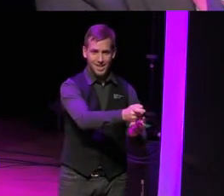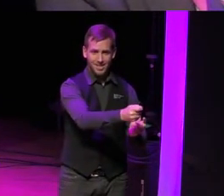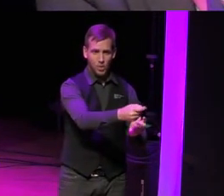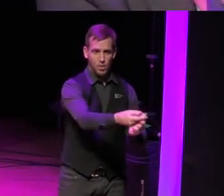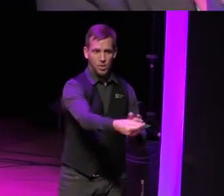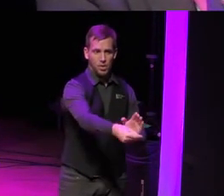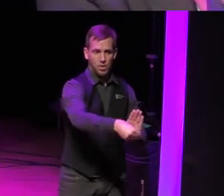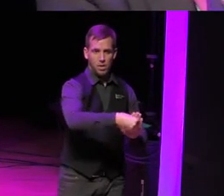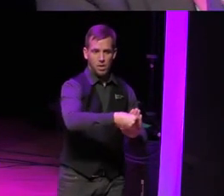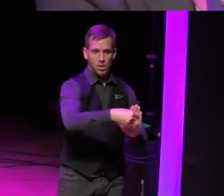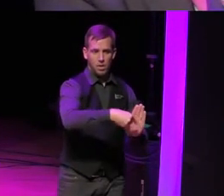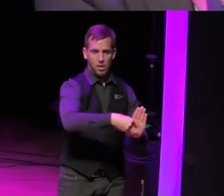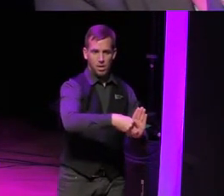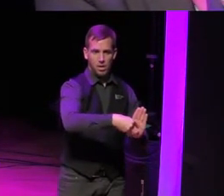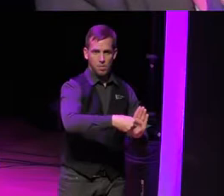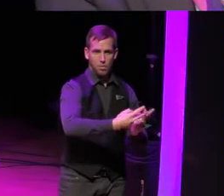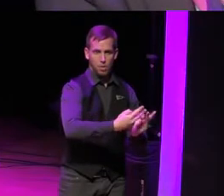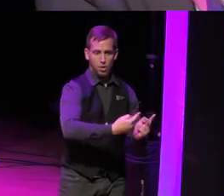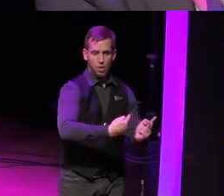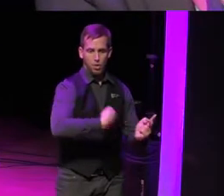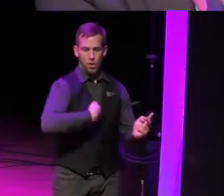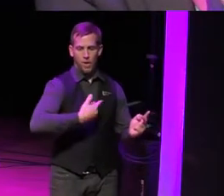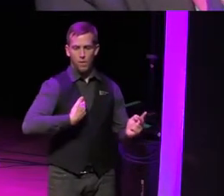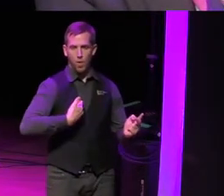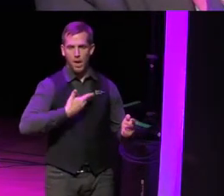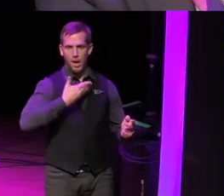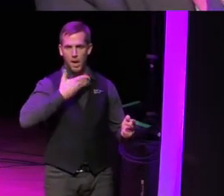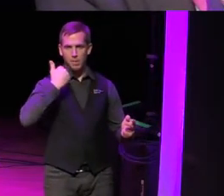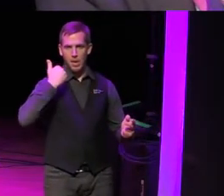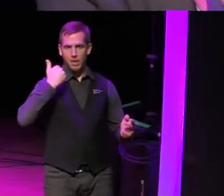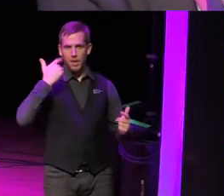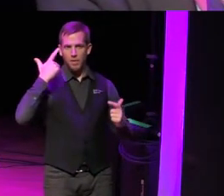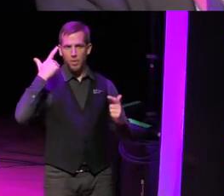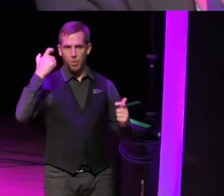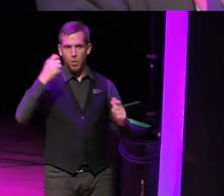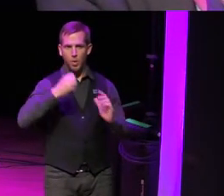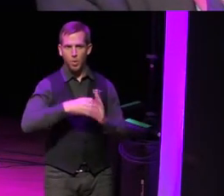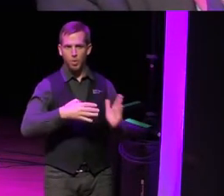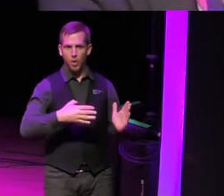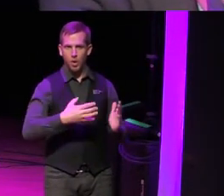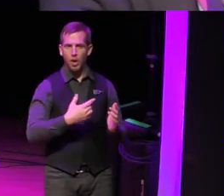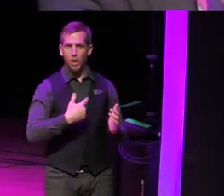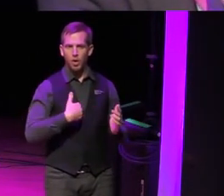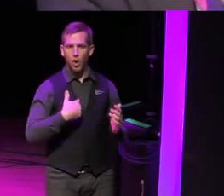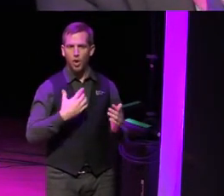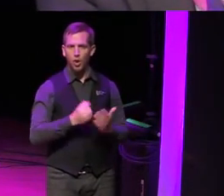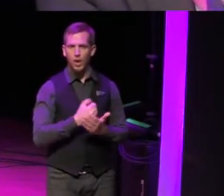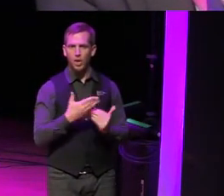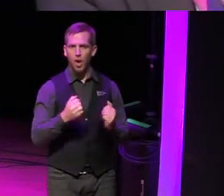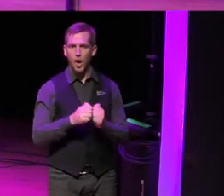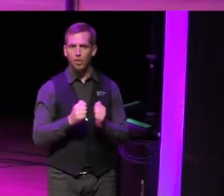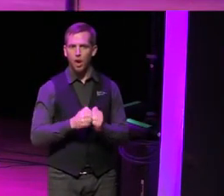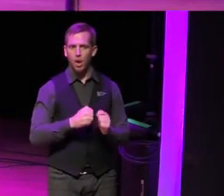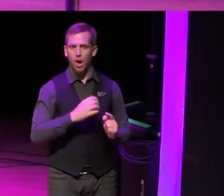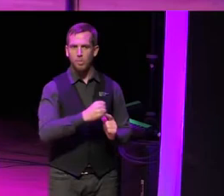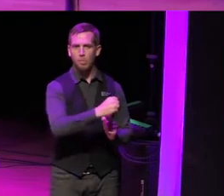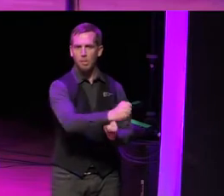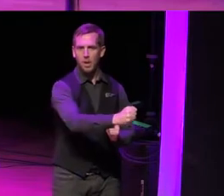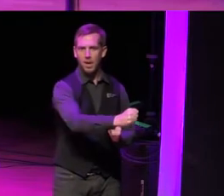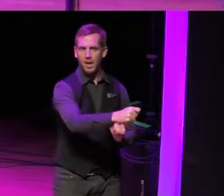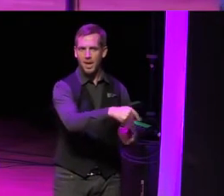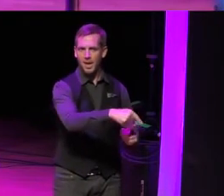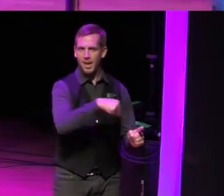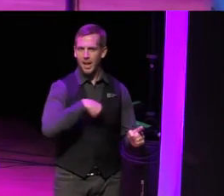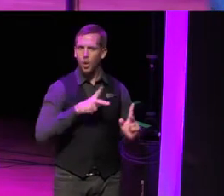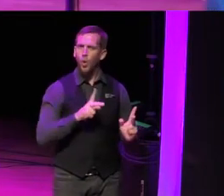become elevated in my party because I'm a rainmaker. Thank you. I need to still